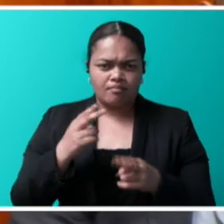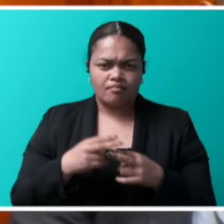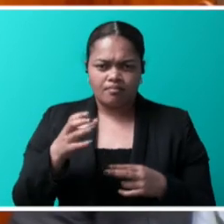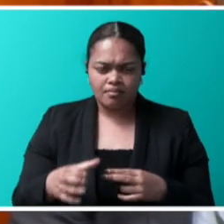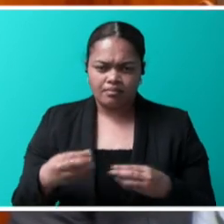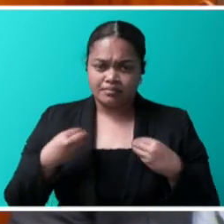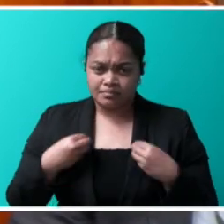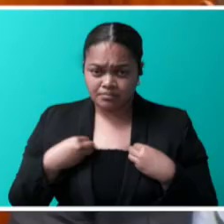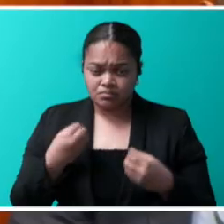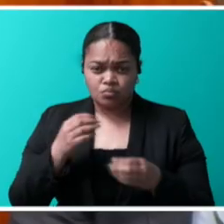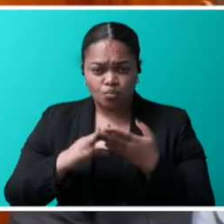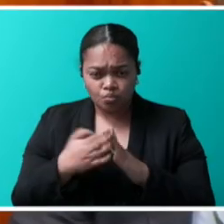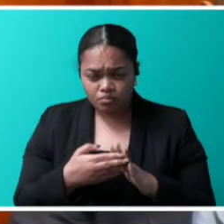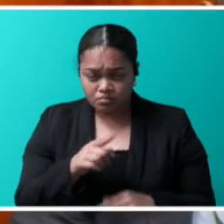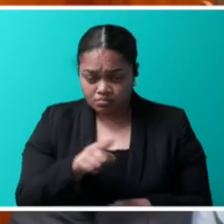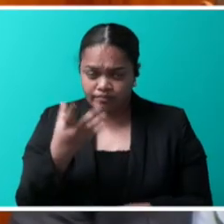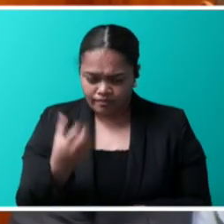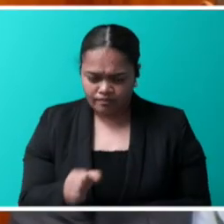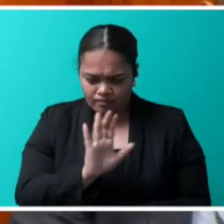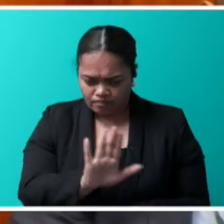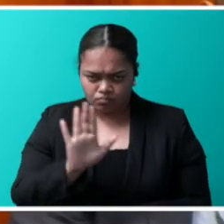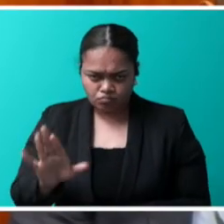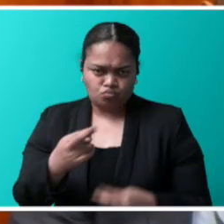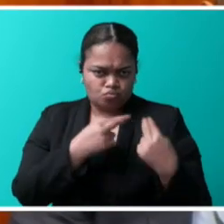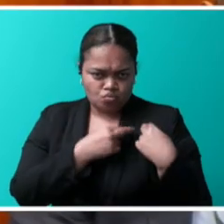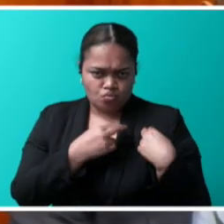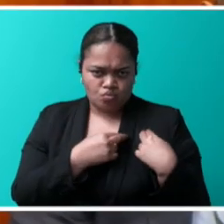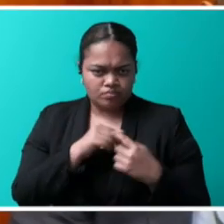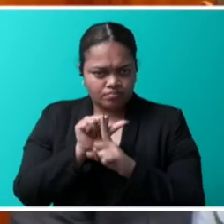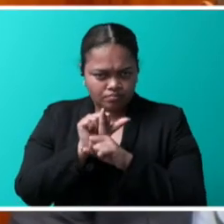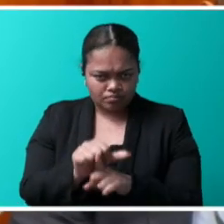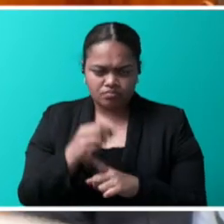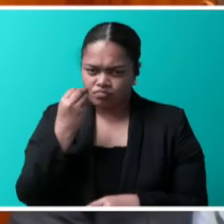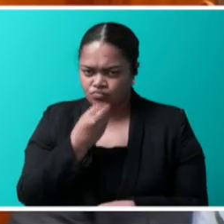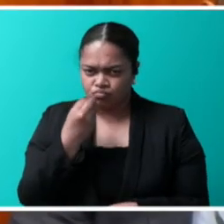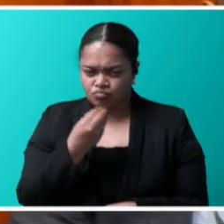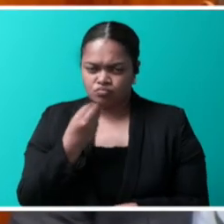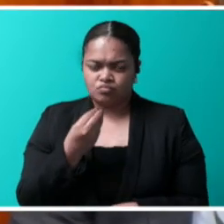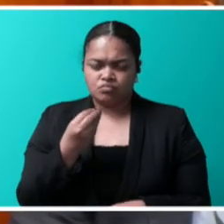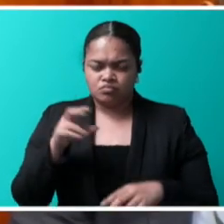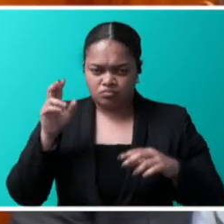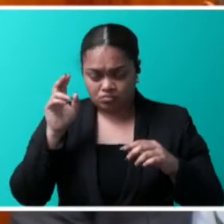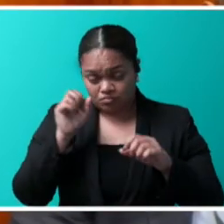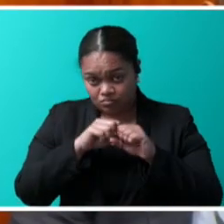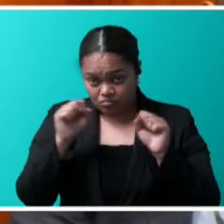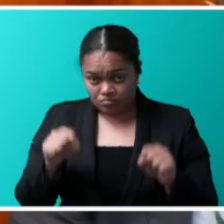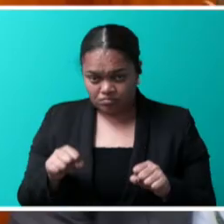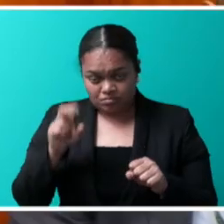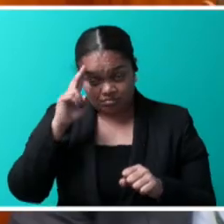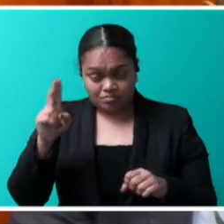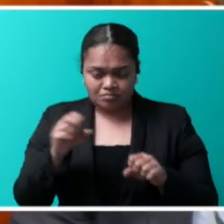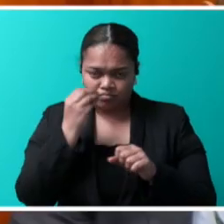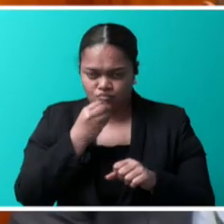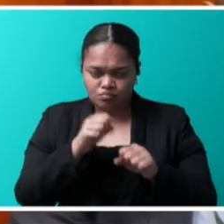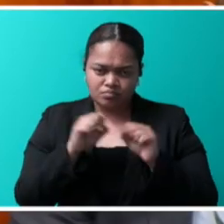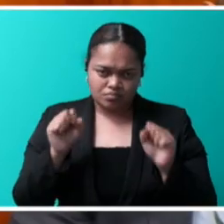operators, and community has a role to play in safeguarding our national food system. Honourable Speaker, biosecurity is